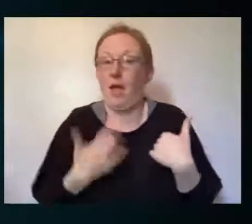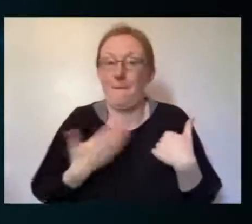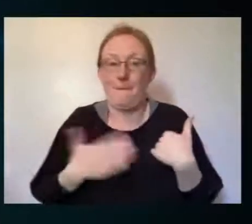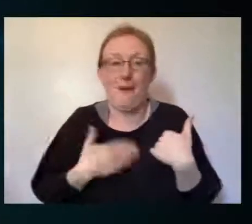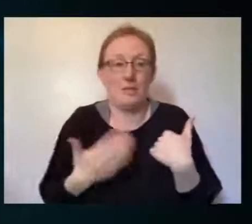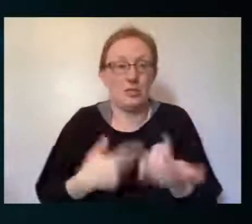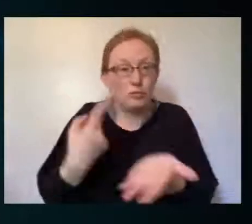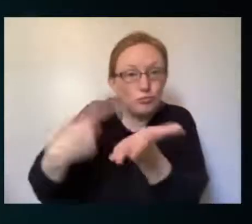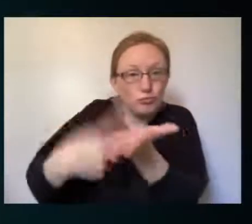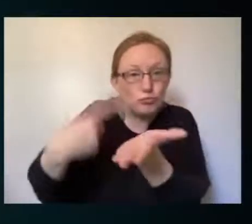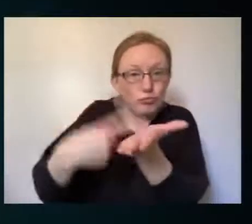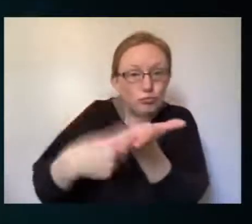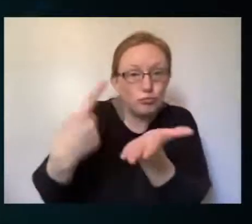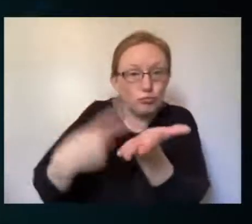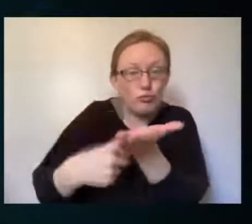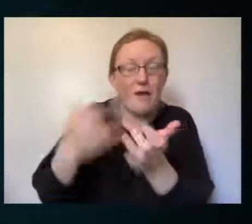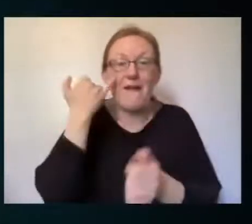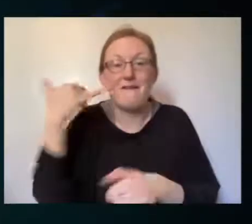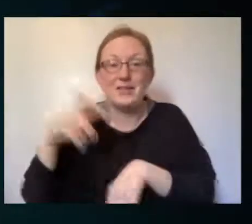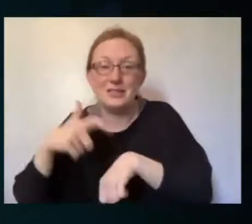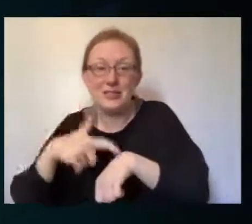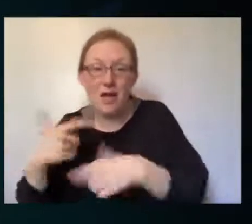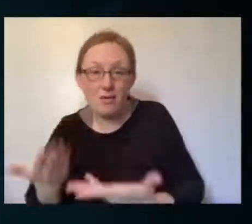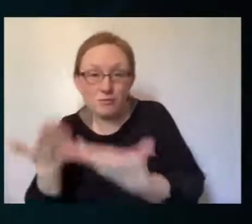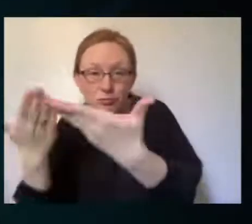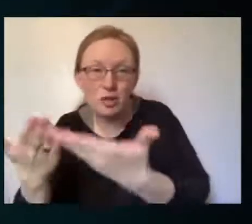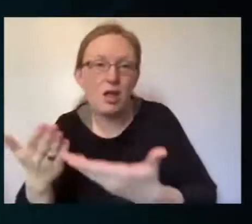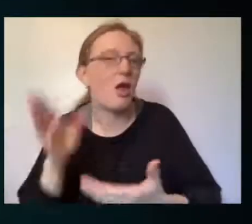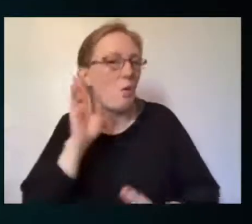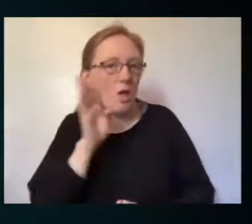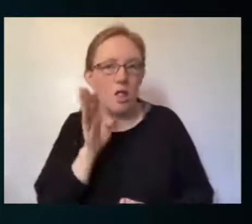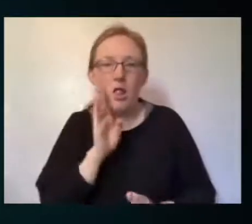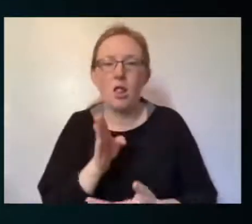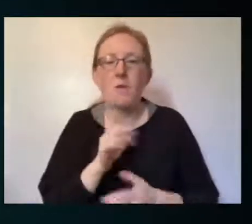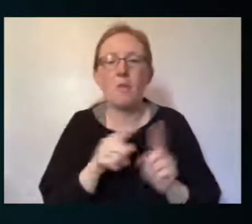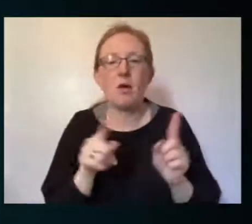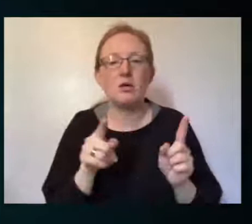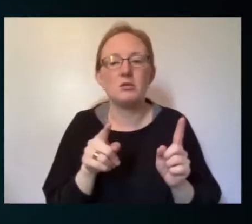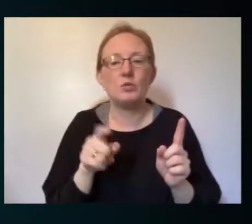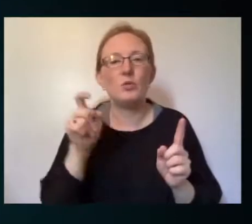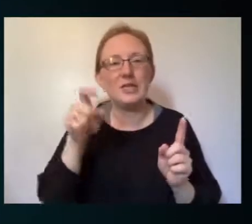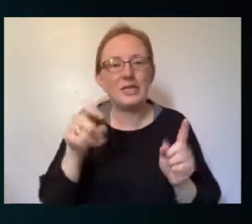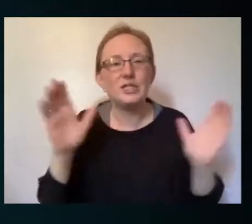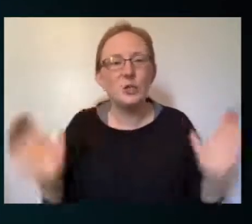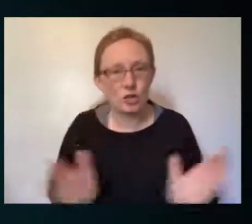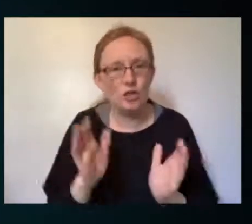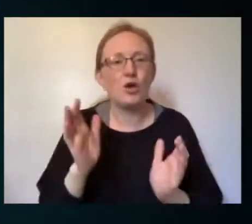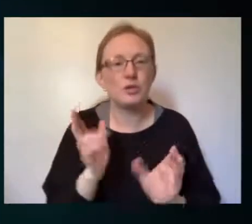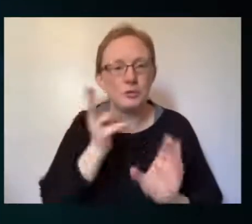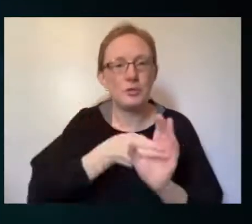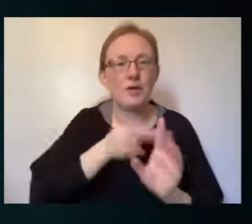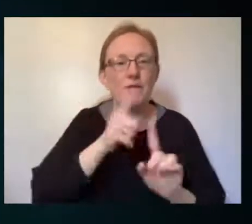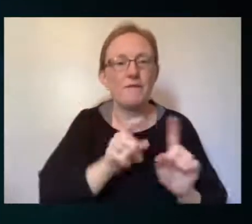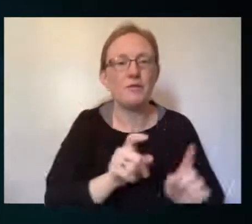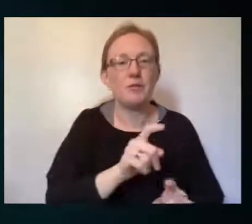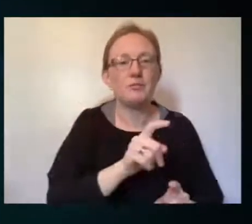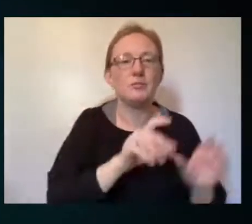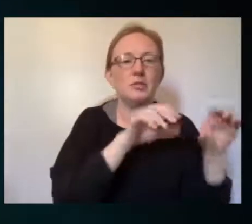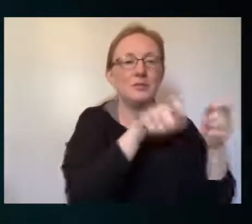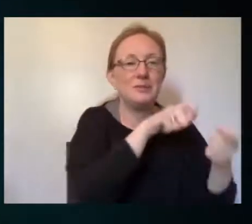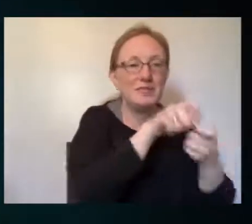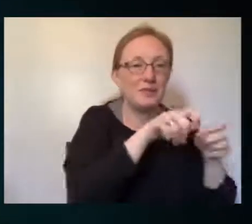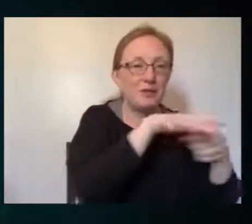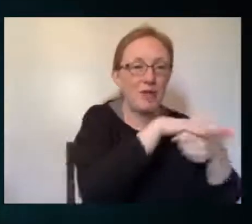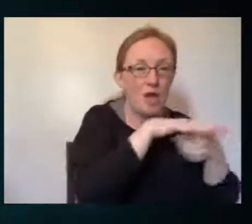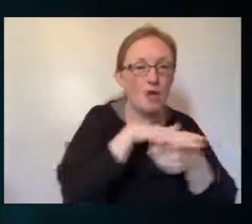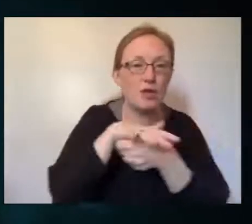it's time-wise or whatever, what more we can do. So when we're having these discussions about encouraging participation from certain pockets of people, we can have the